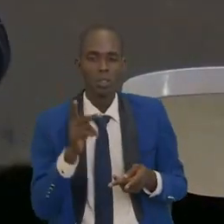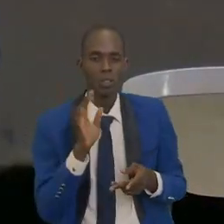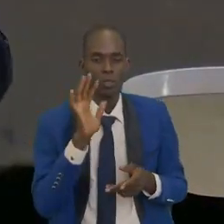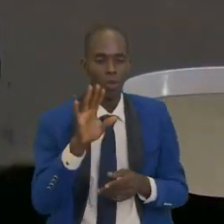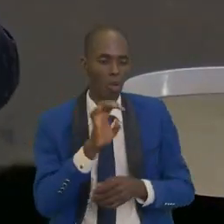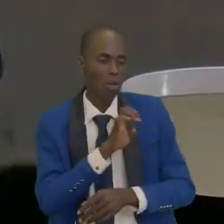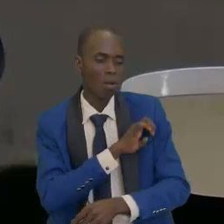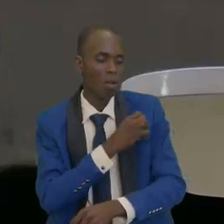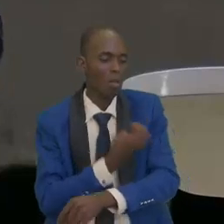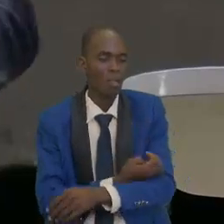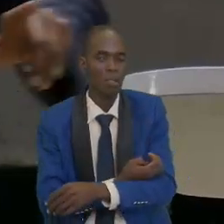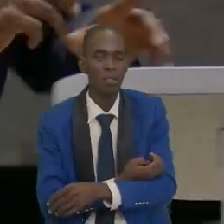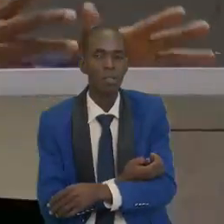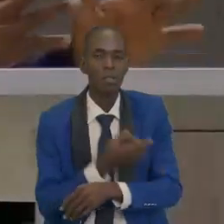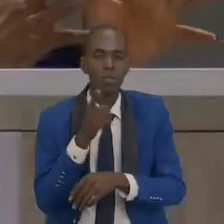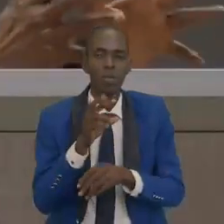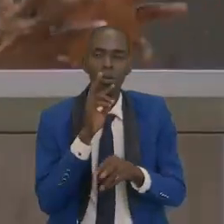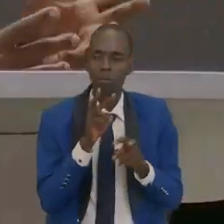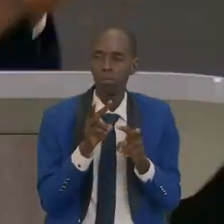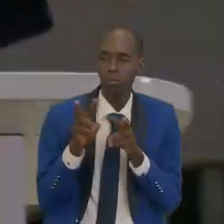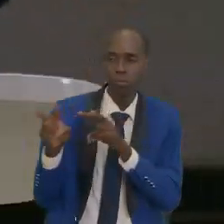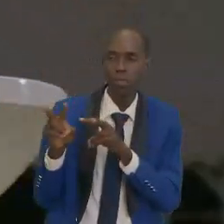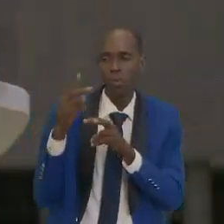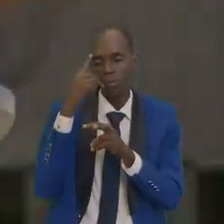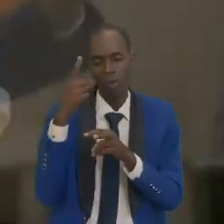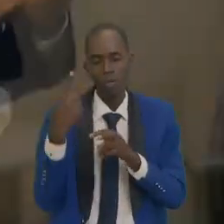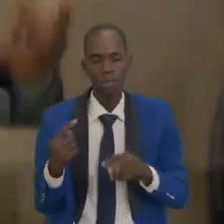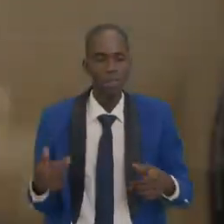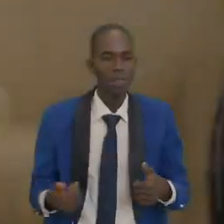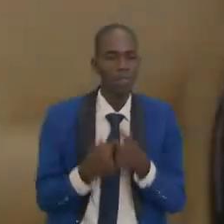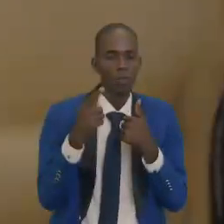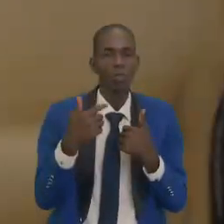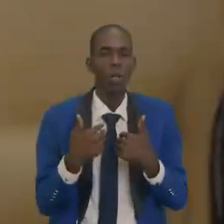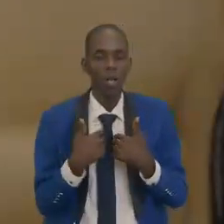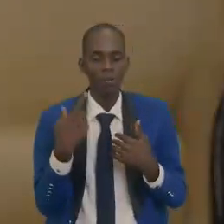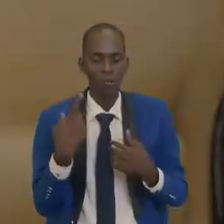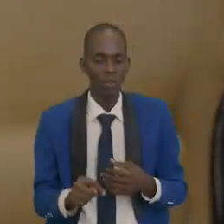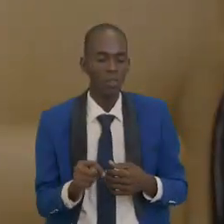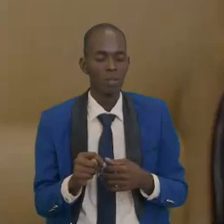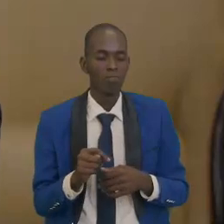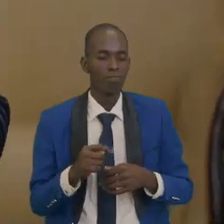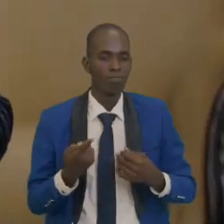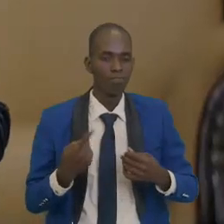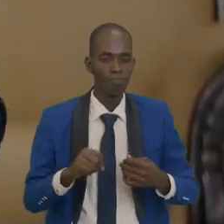when we're looking and watching for the games see energy at the stadium